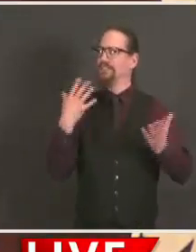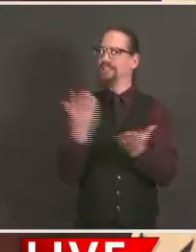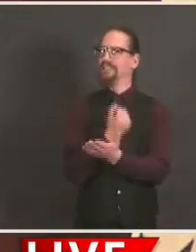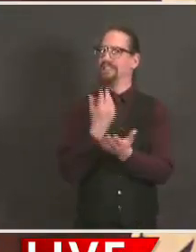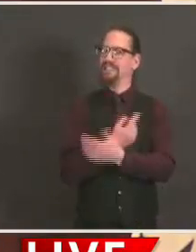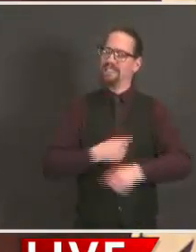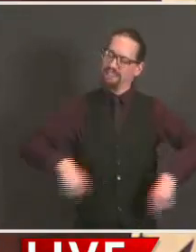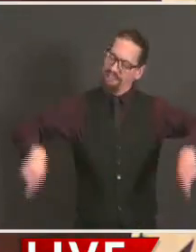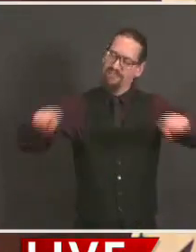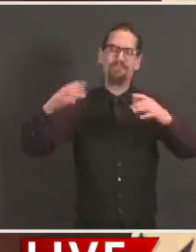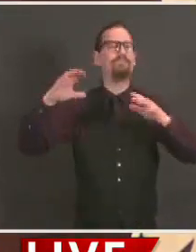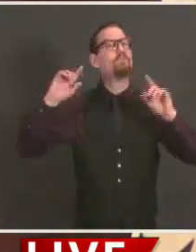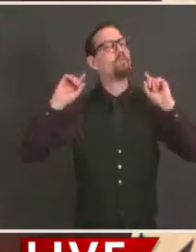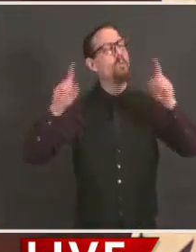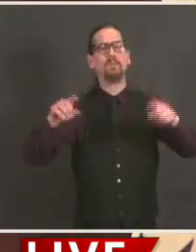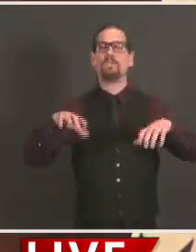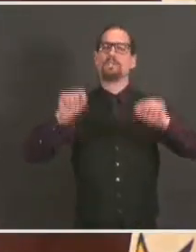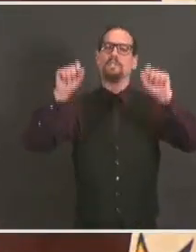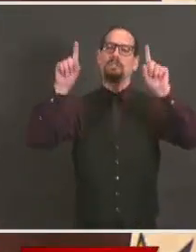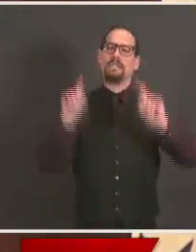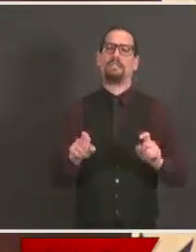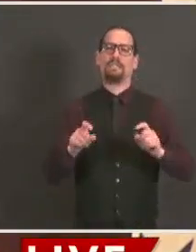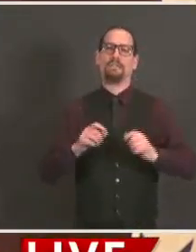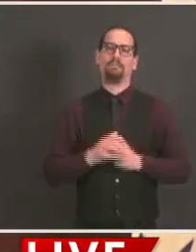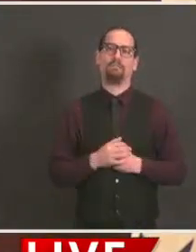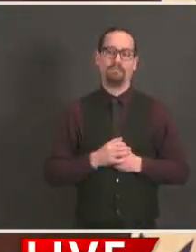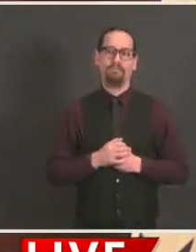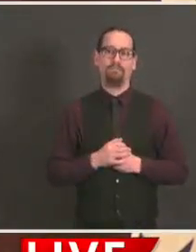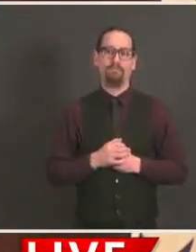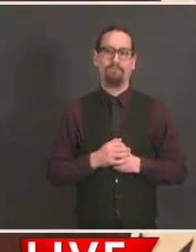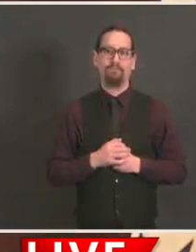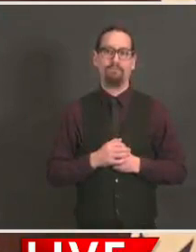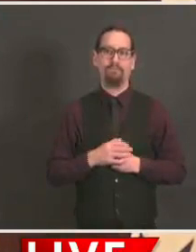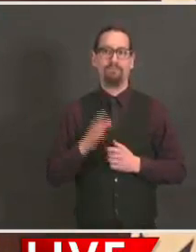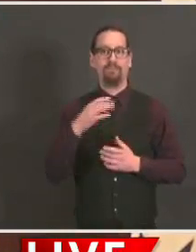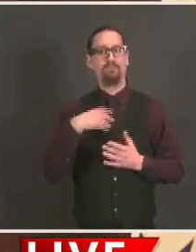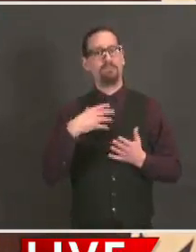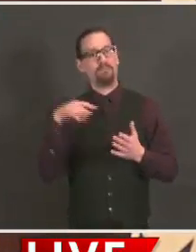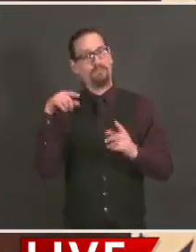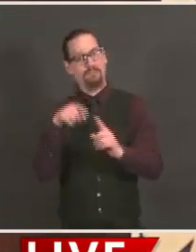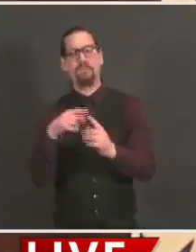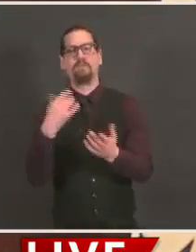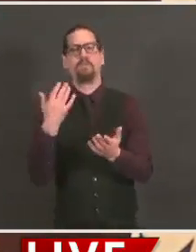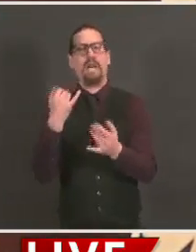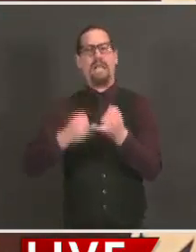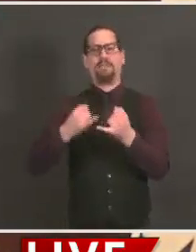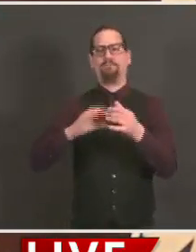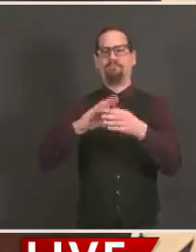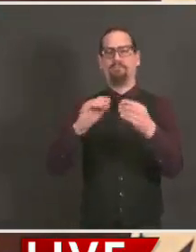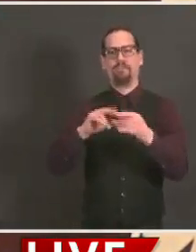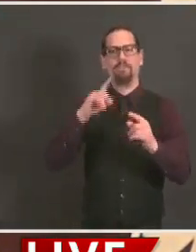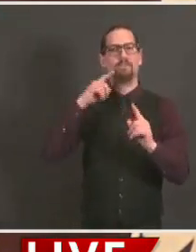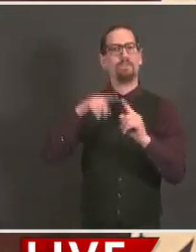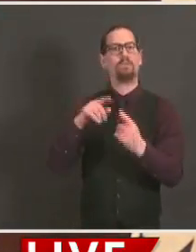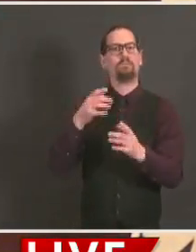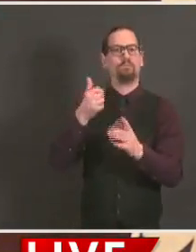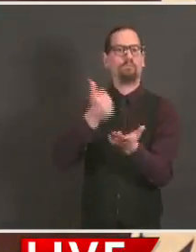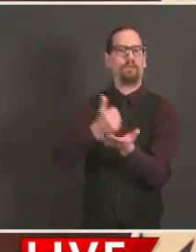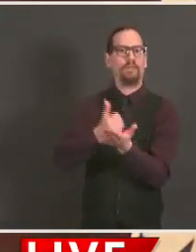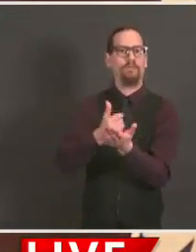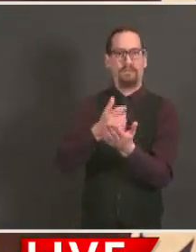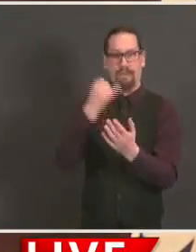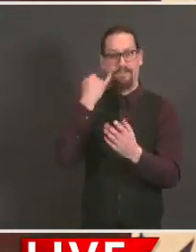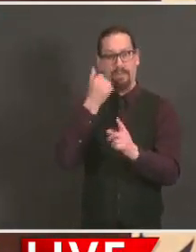week. And lastly, a plug for treatment. If you test positive for COVID-19, and if you